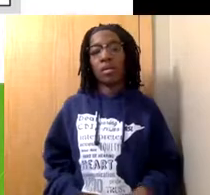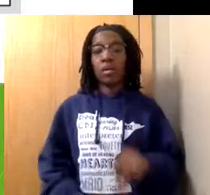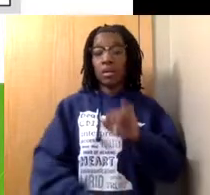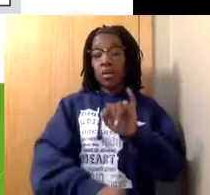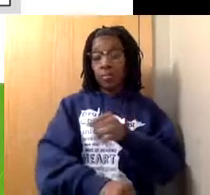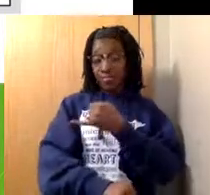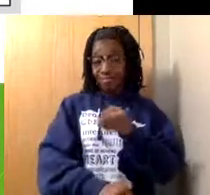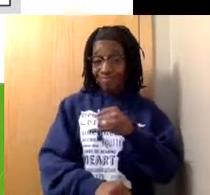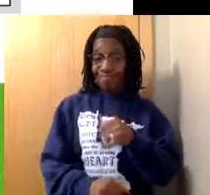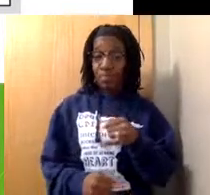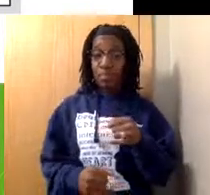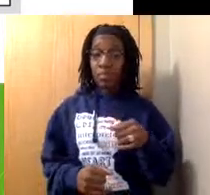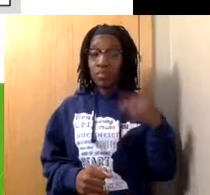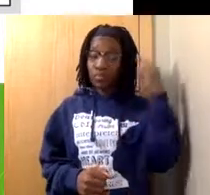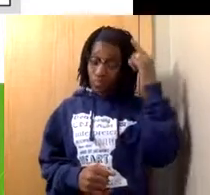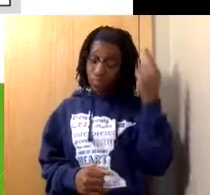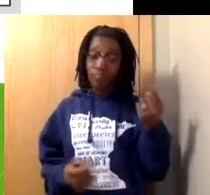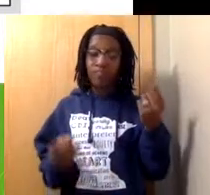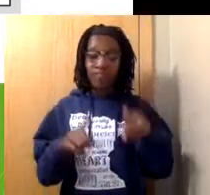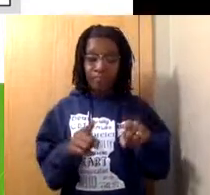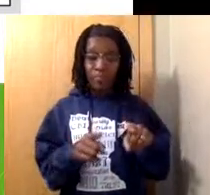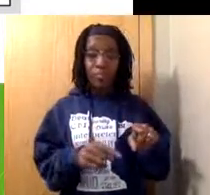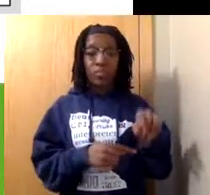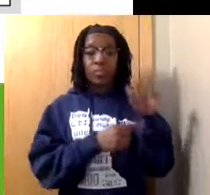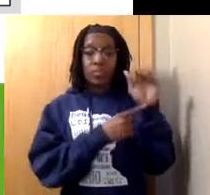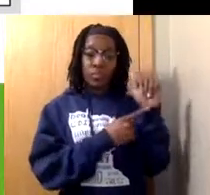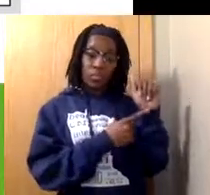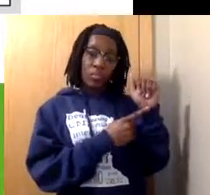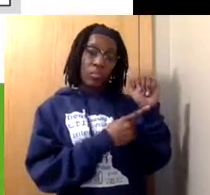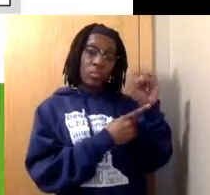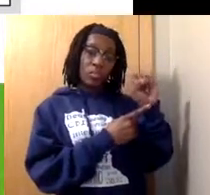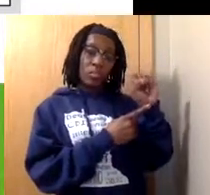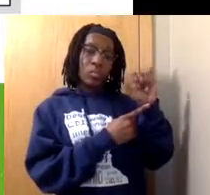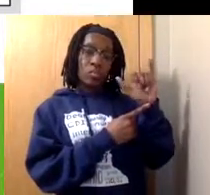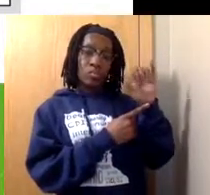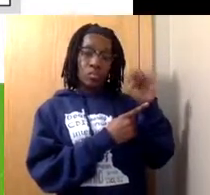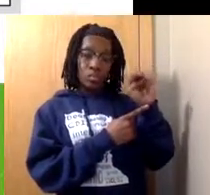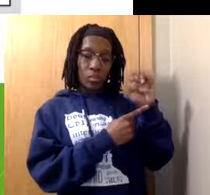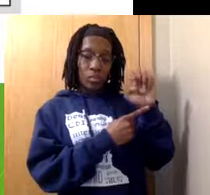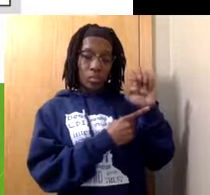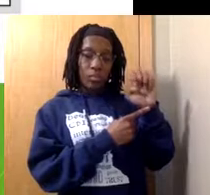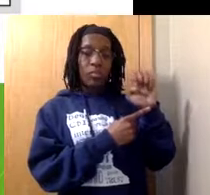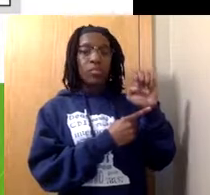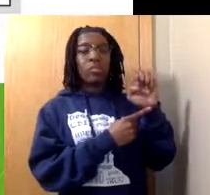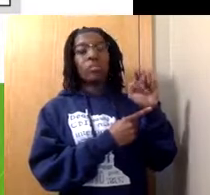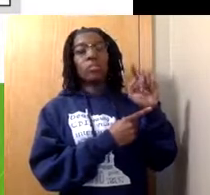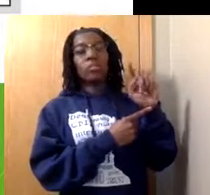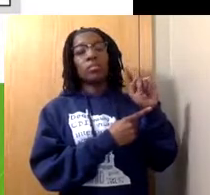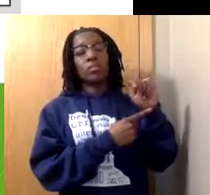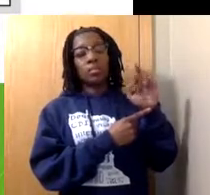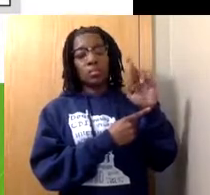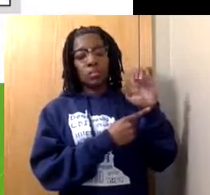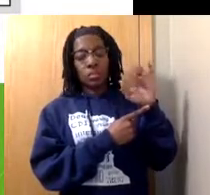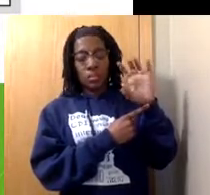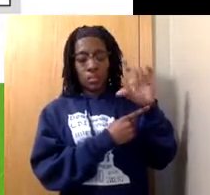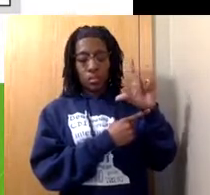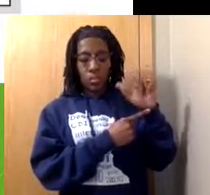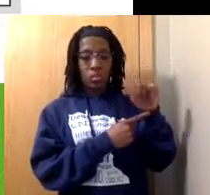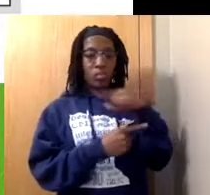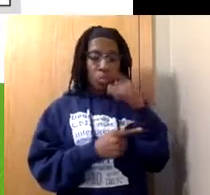Jasmine is considered to have a symmetrical hearing loss. And you may be